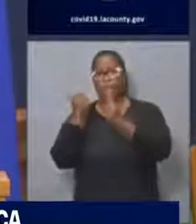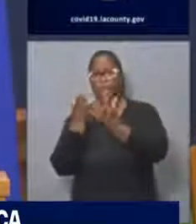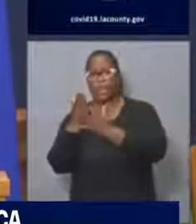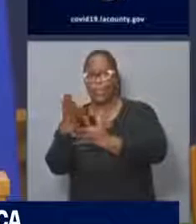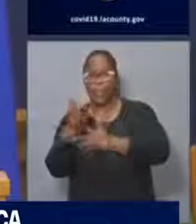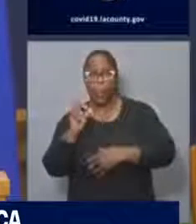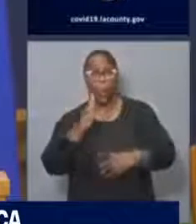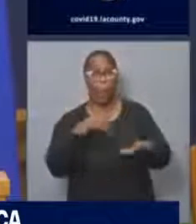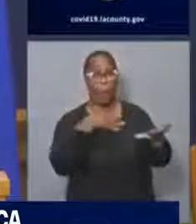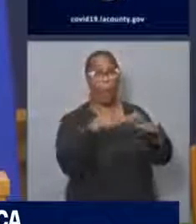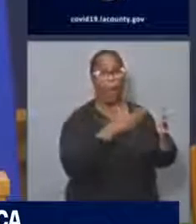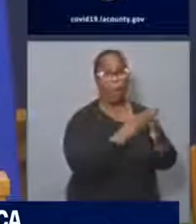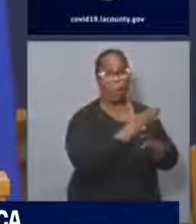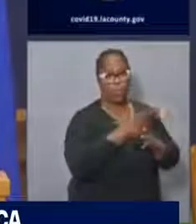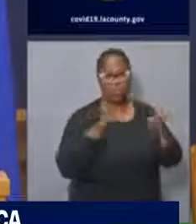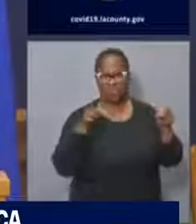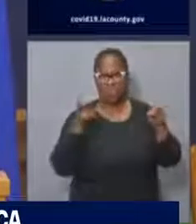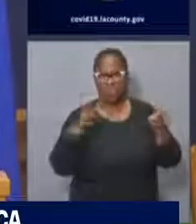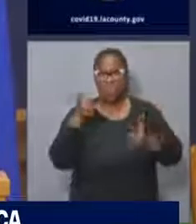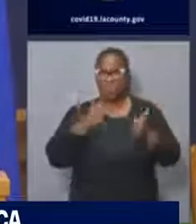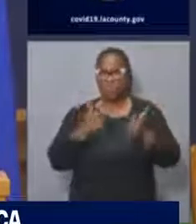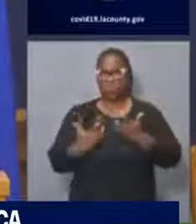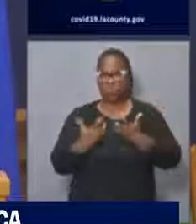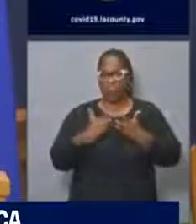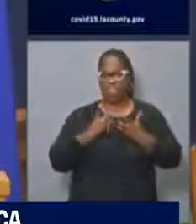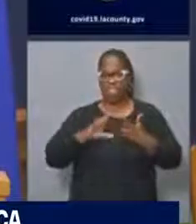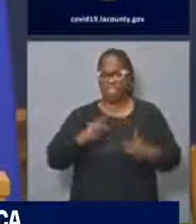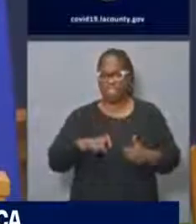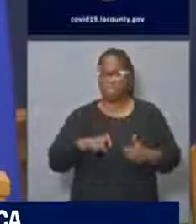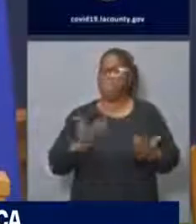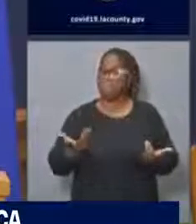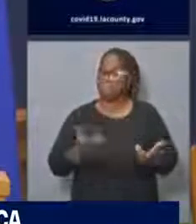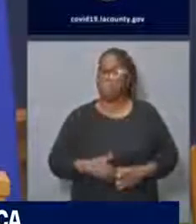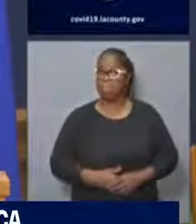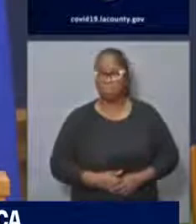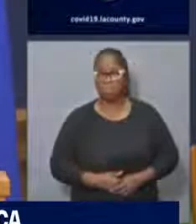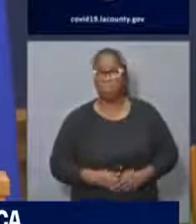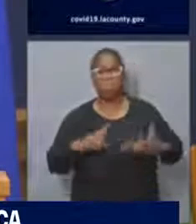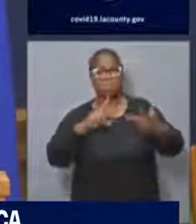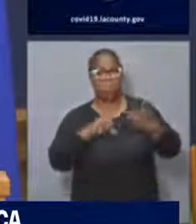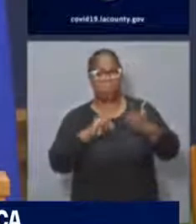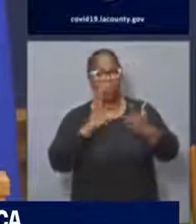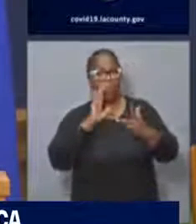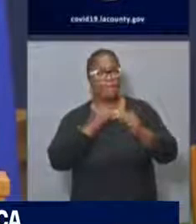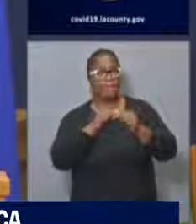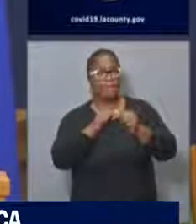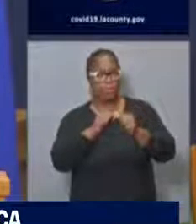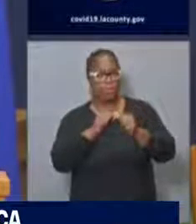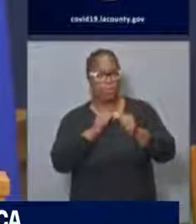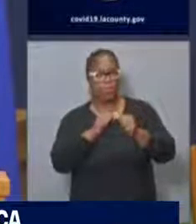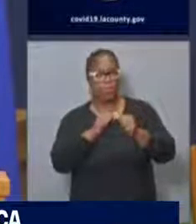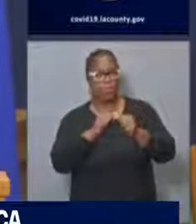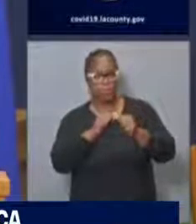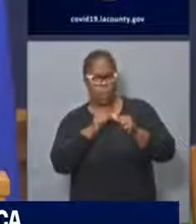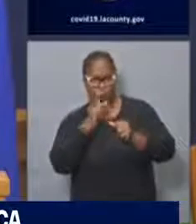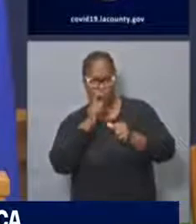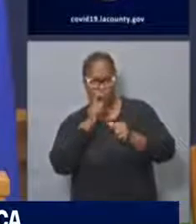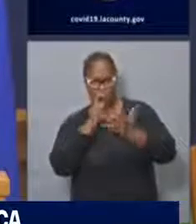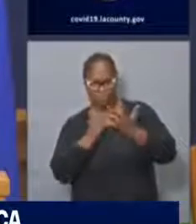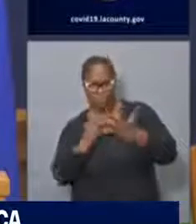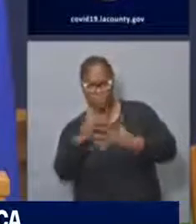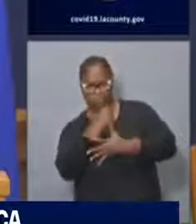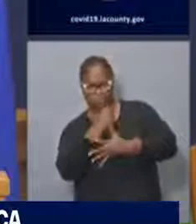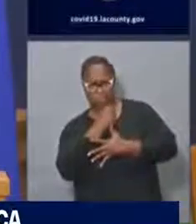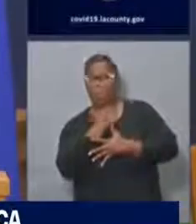sites so that people can select the model that best suits their needs. We will also continue to prioritize addition of